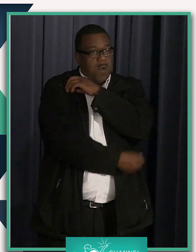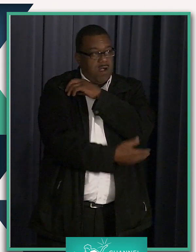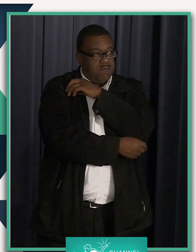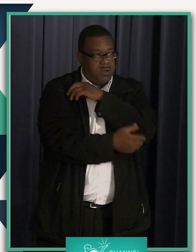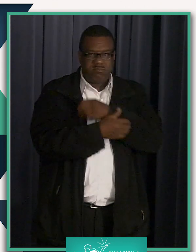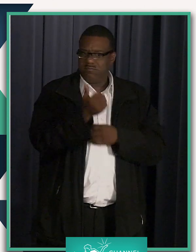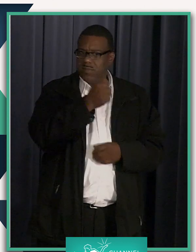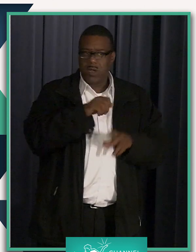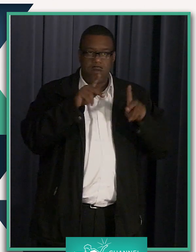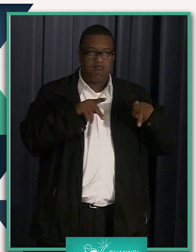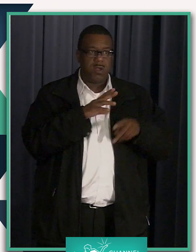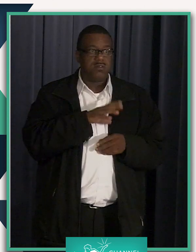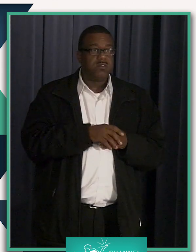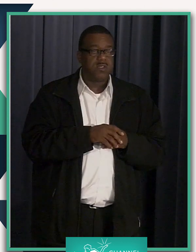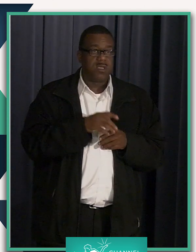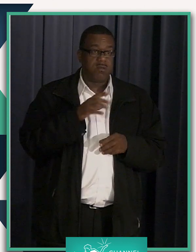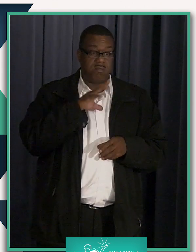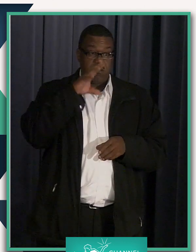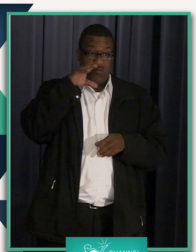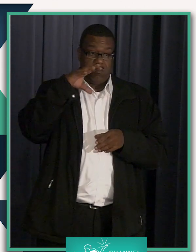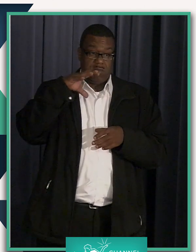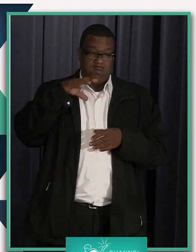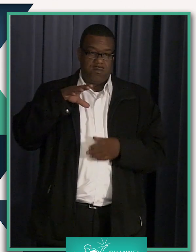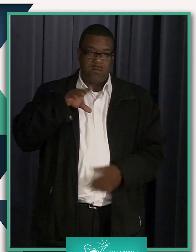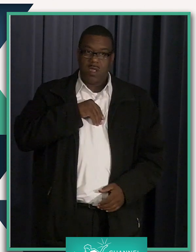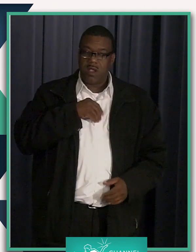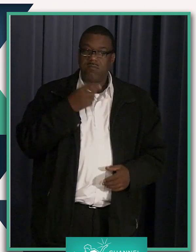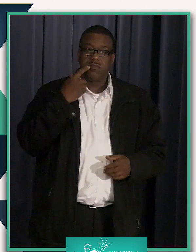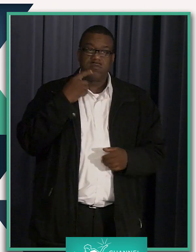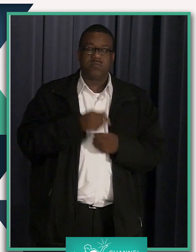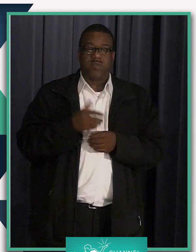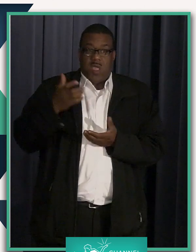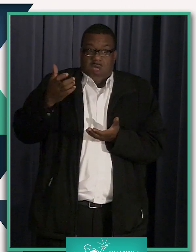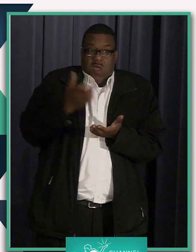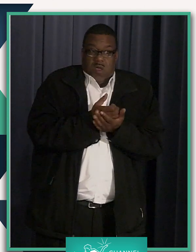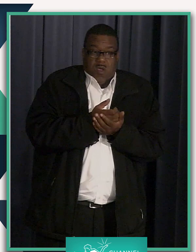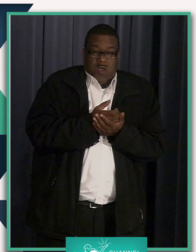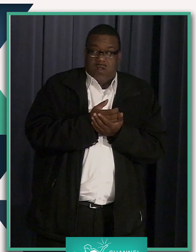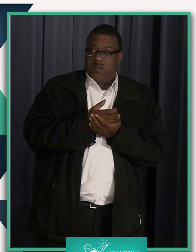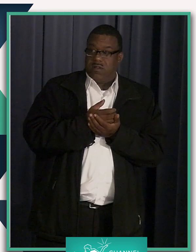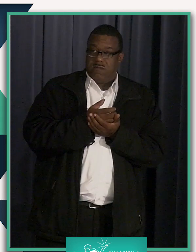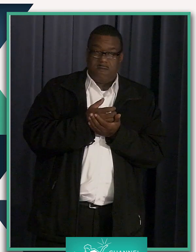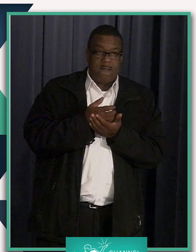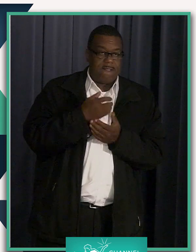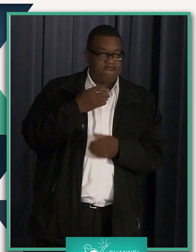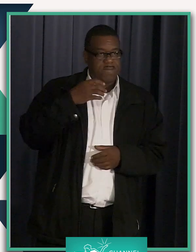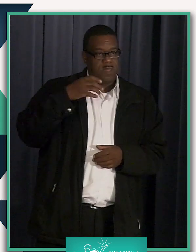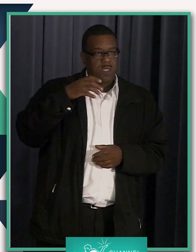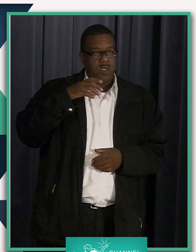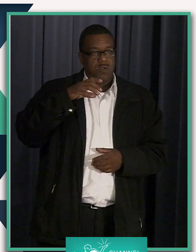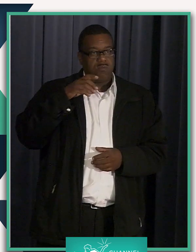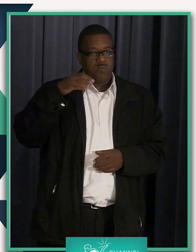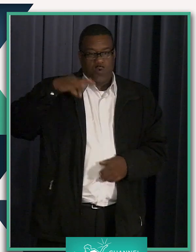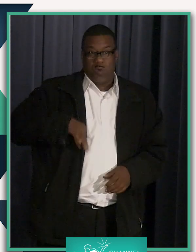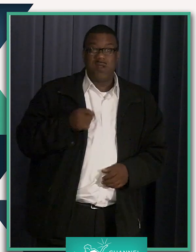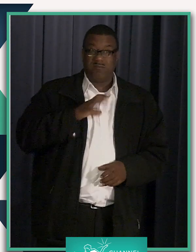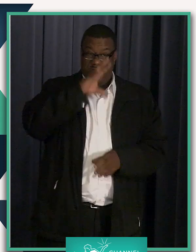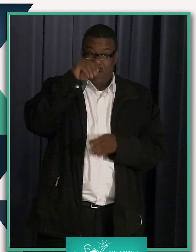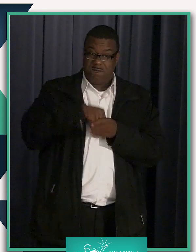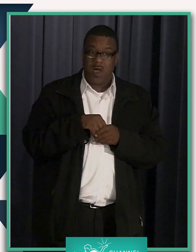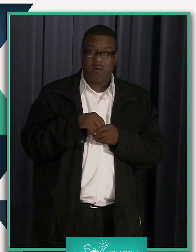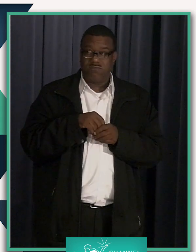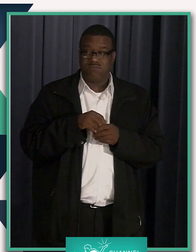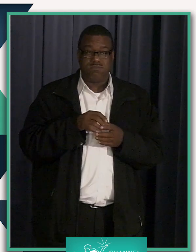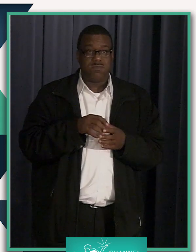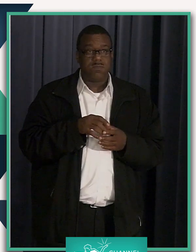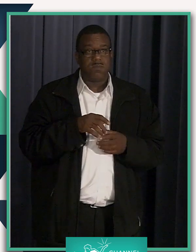Anybody who's been in the earned income tax credit side, where Detroit has just had phenomenal success getting checks, they've been a big part of that.